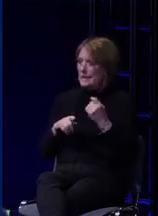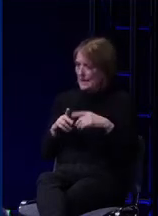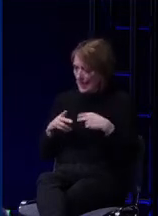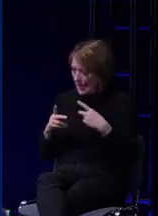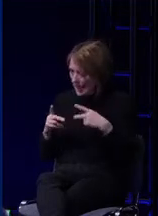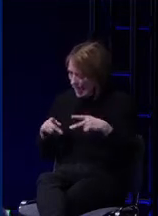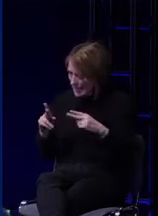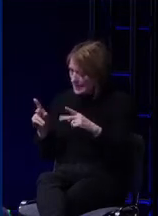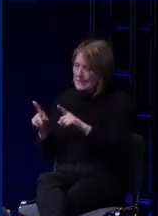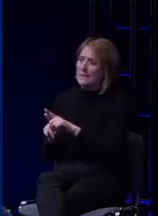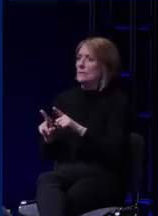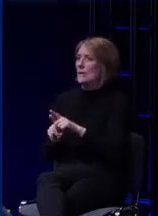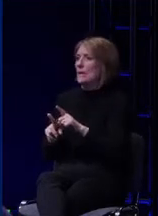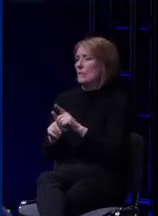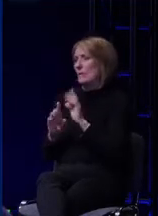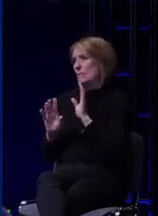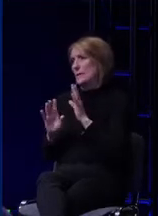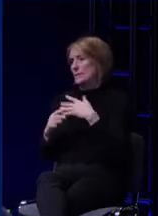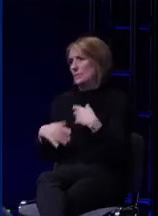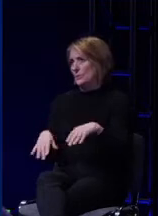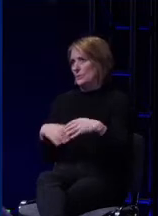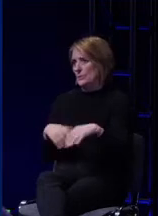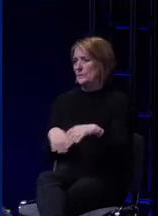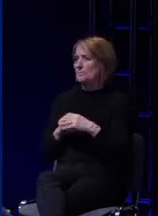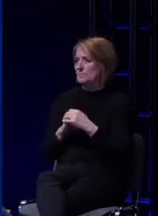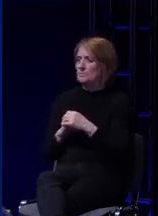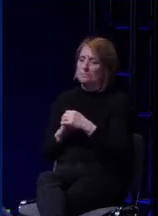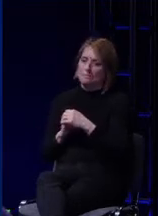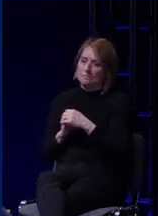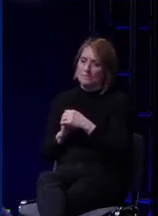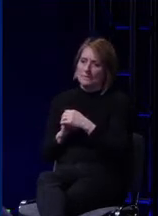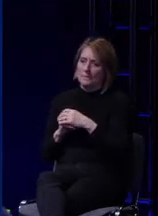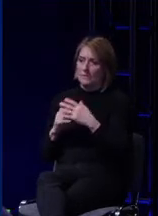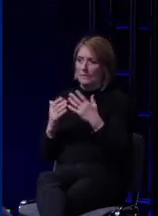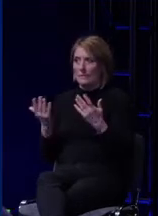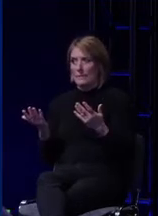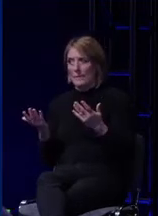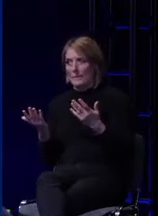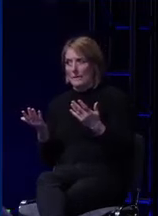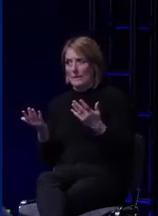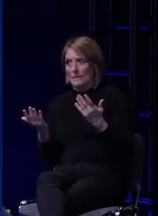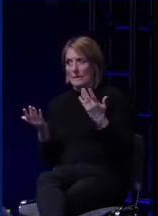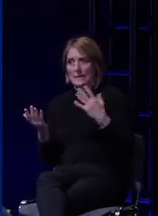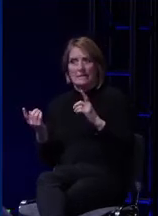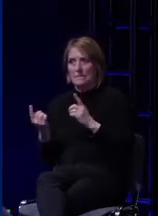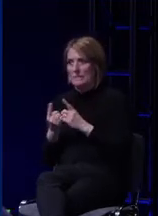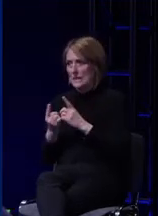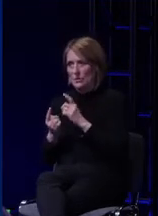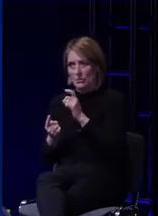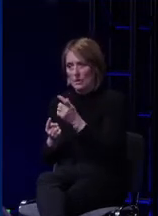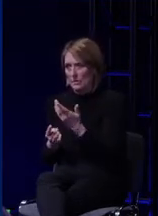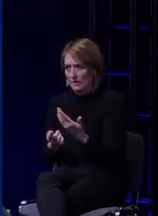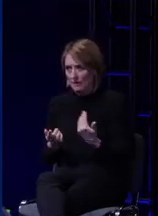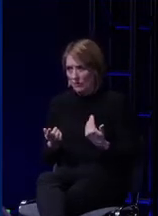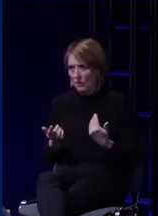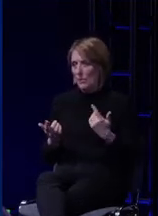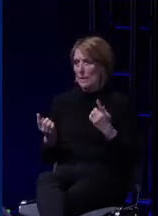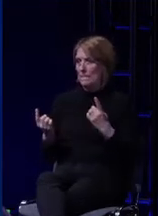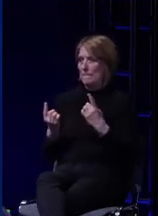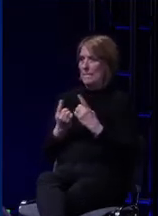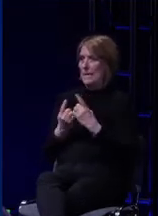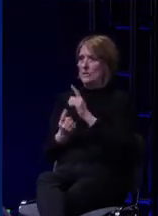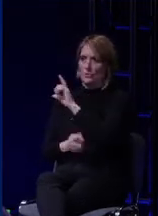wow. Amazing. So yeah, I hadn't obviously I hadn't met Coralie before this. We met on